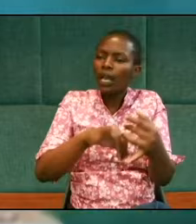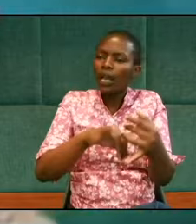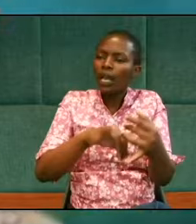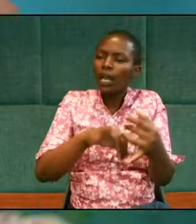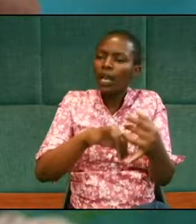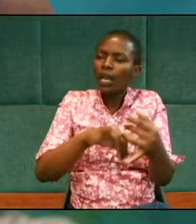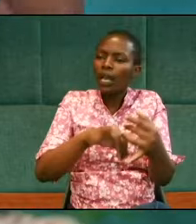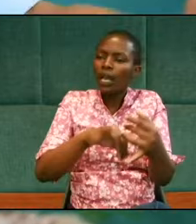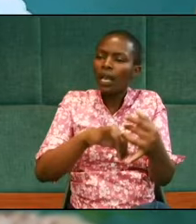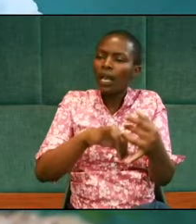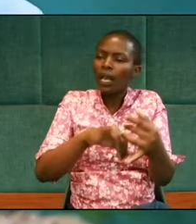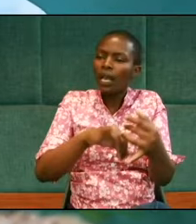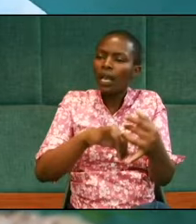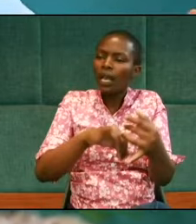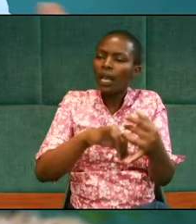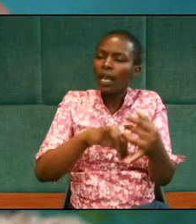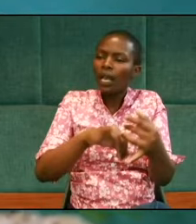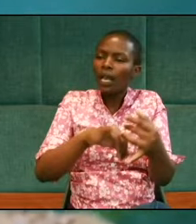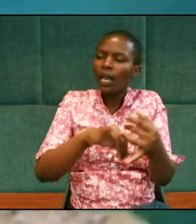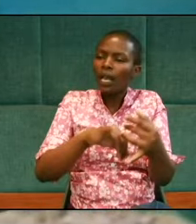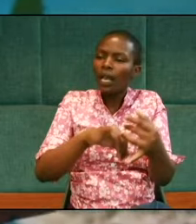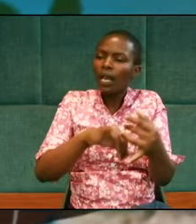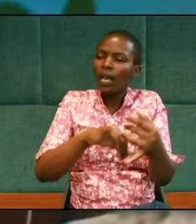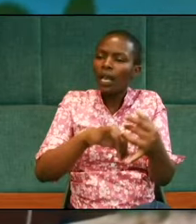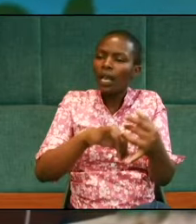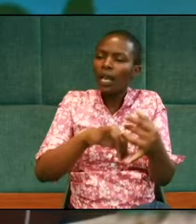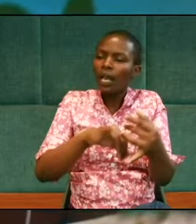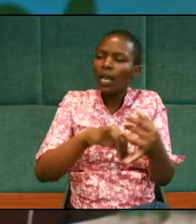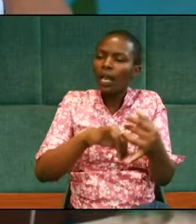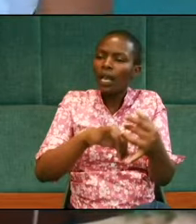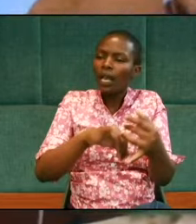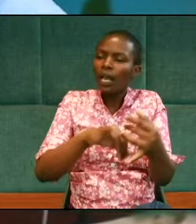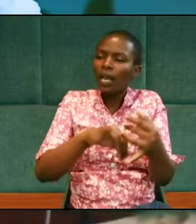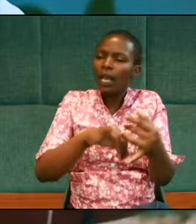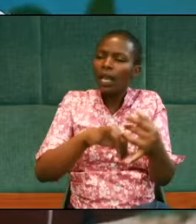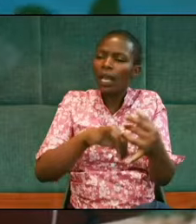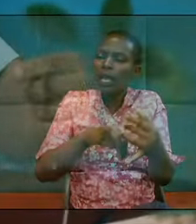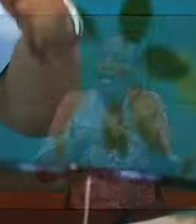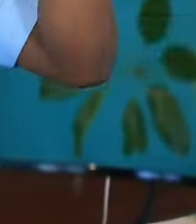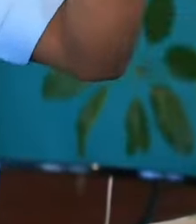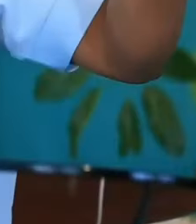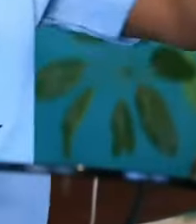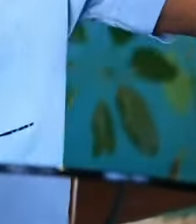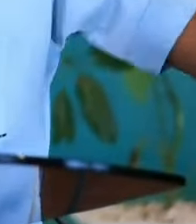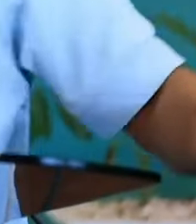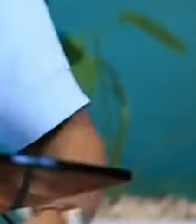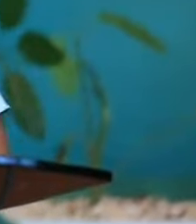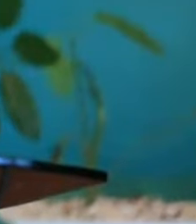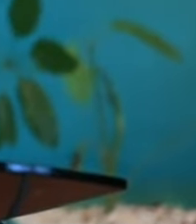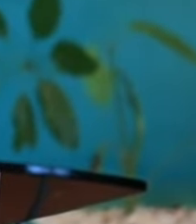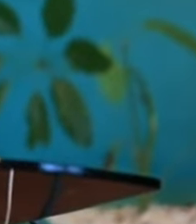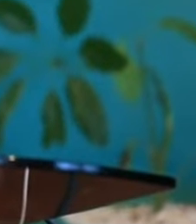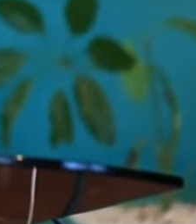25. It is possible, you listen to my word, it's possible that the more